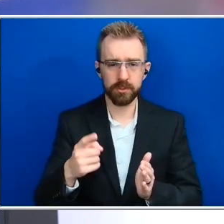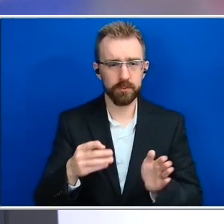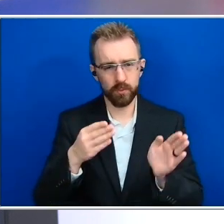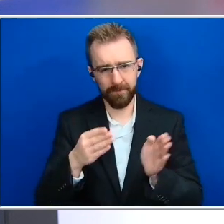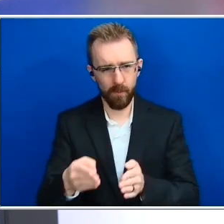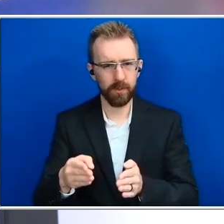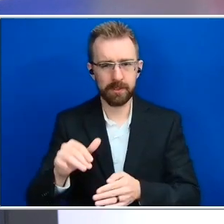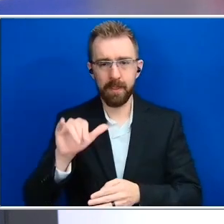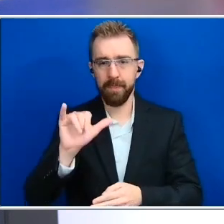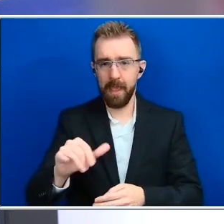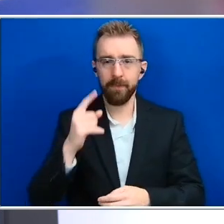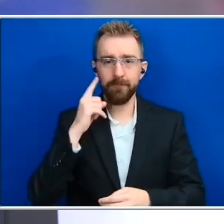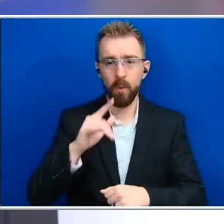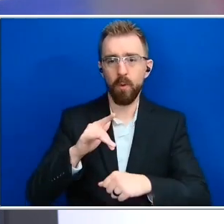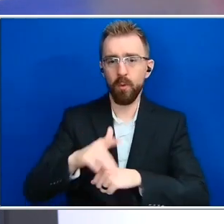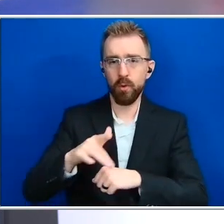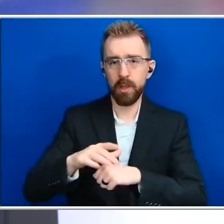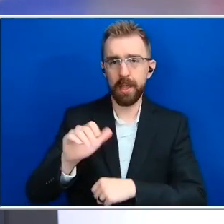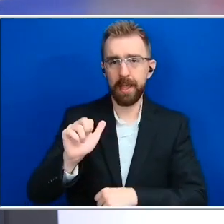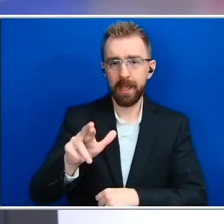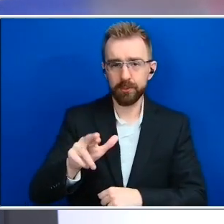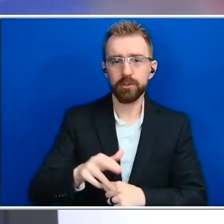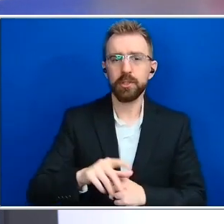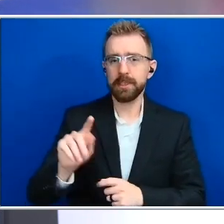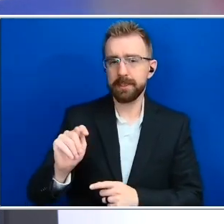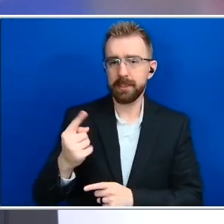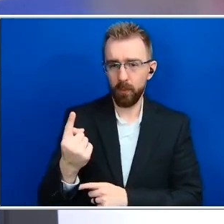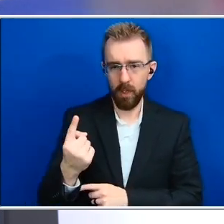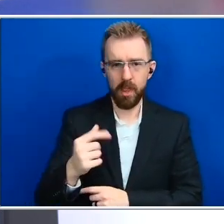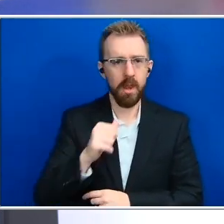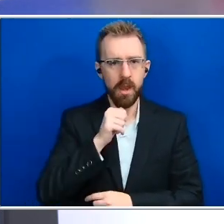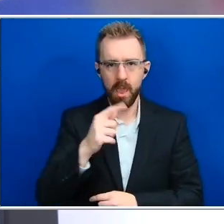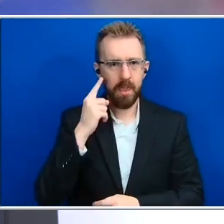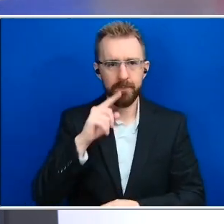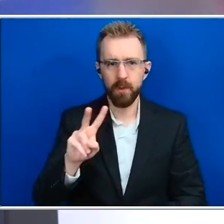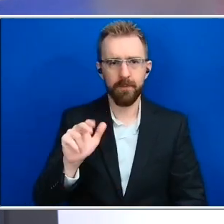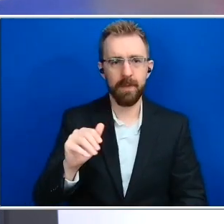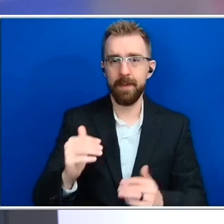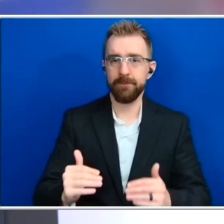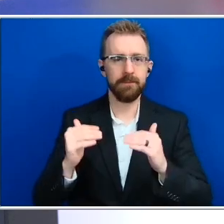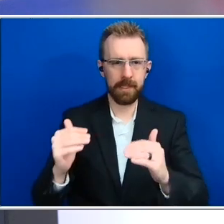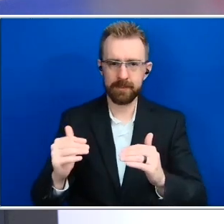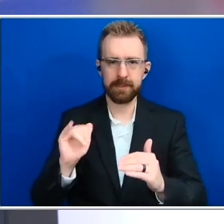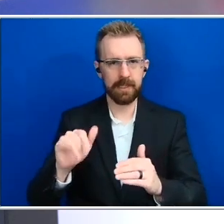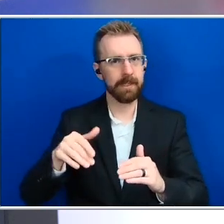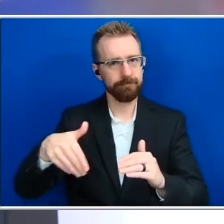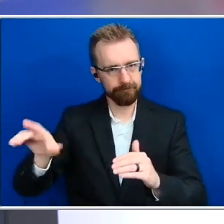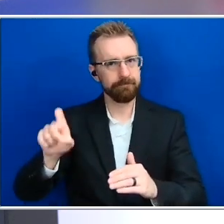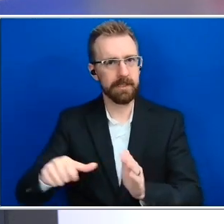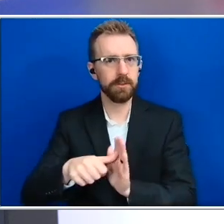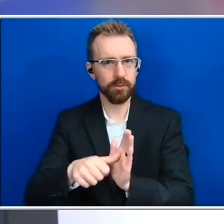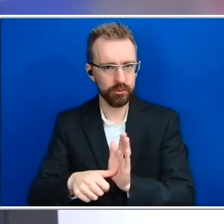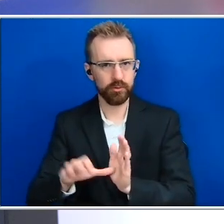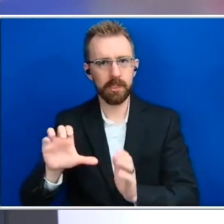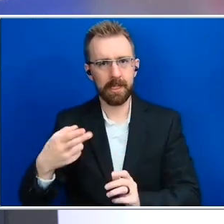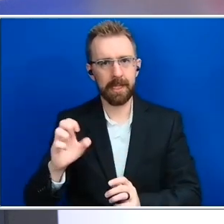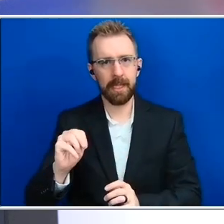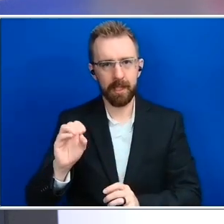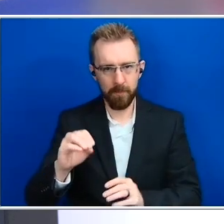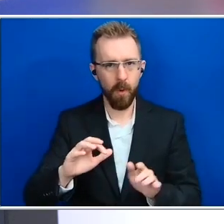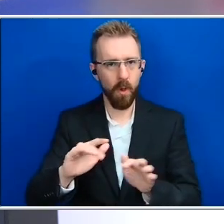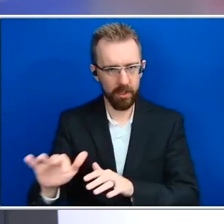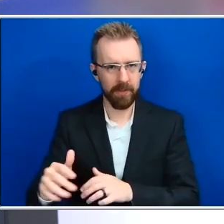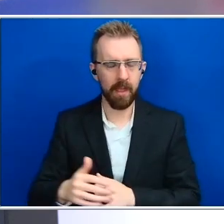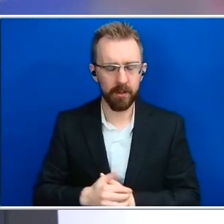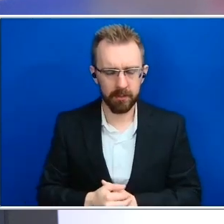early cancer, T1, early cancer, not for T1. Advanced. That really has to go to surgery and chemotherapy, et cetera. So you mentioned